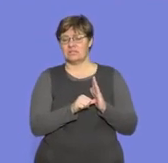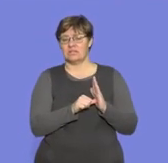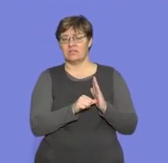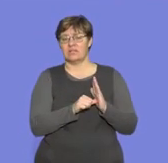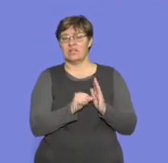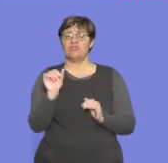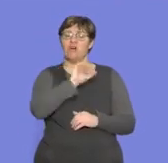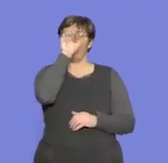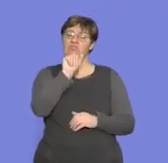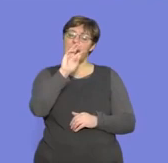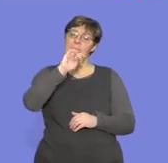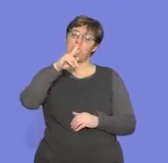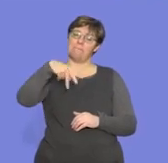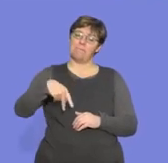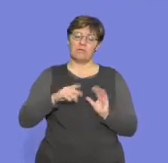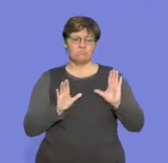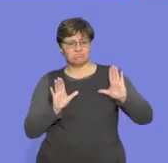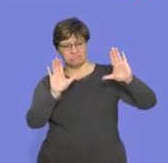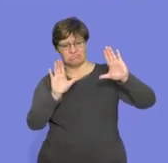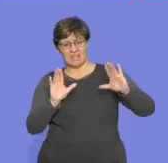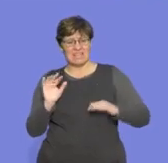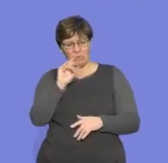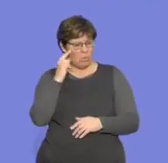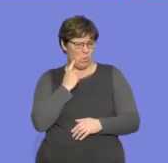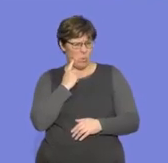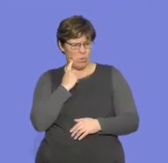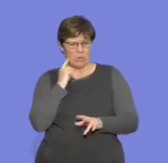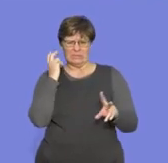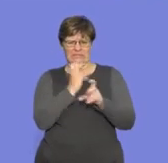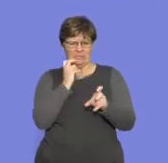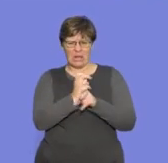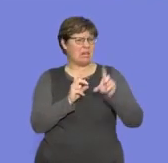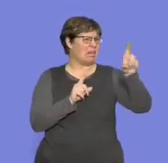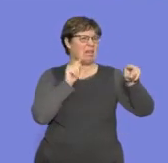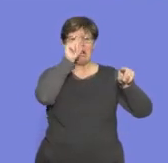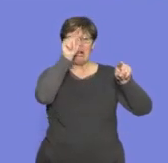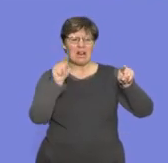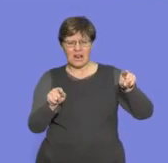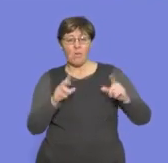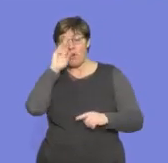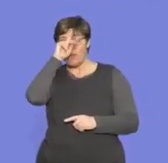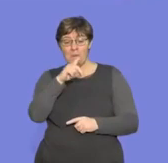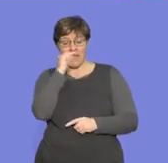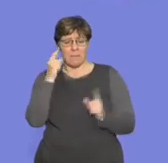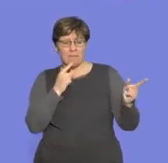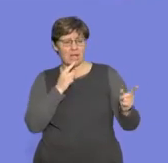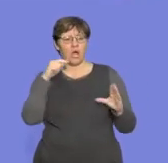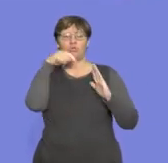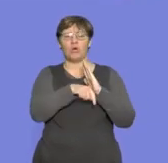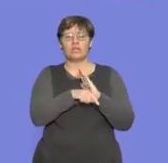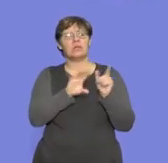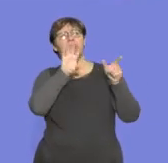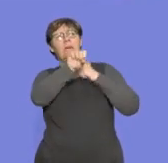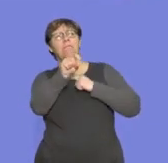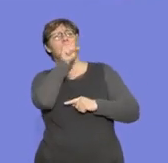of South Africa. And often learners struggle to remember where these biomes are, because they remember the biomes but don't have context of the